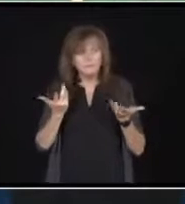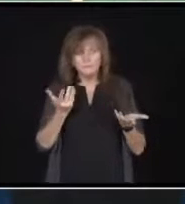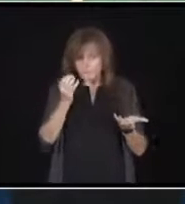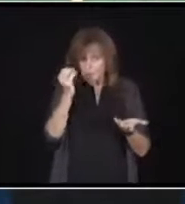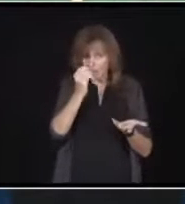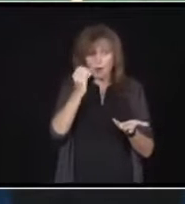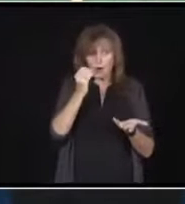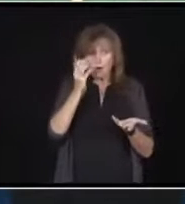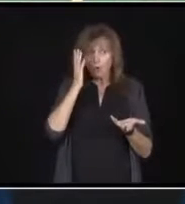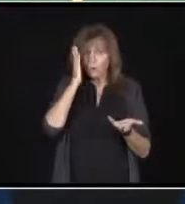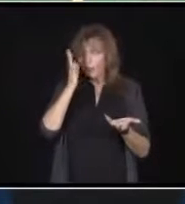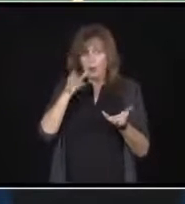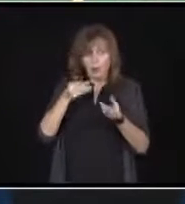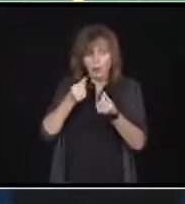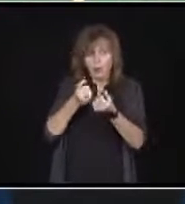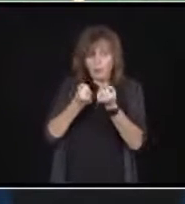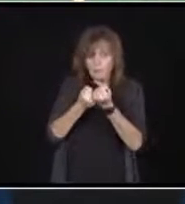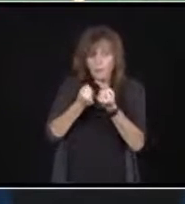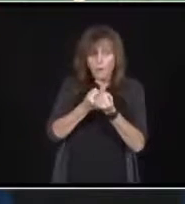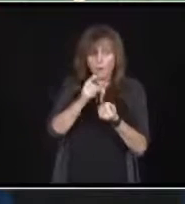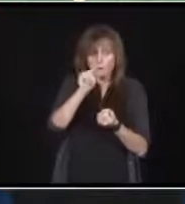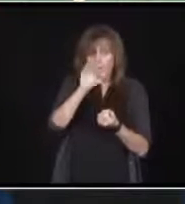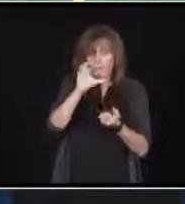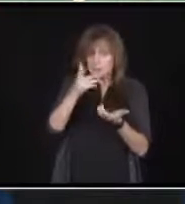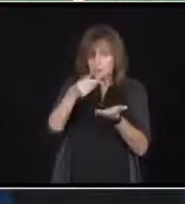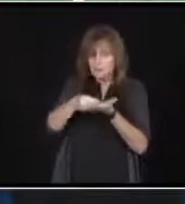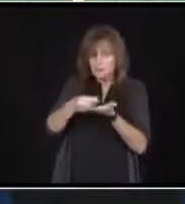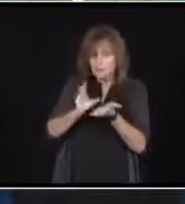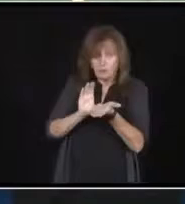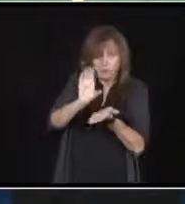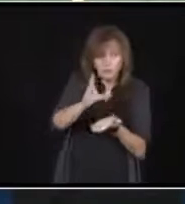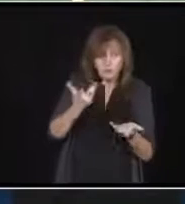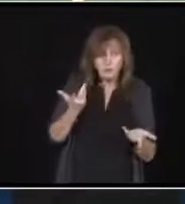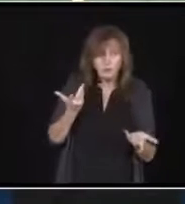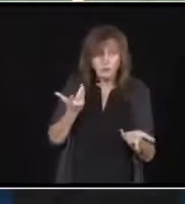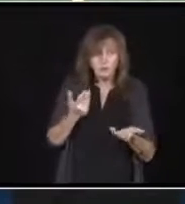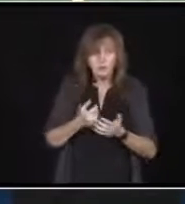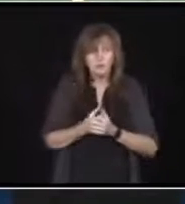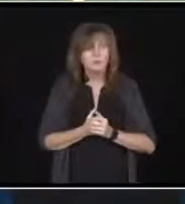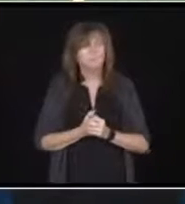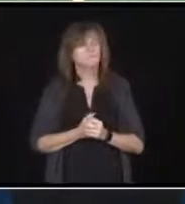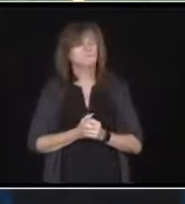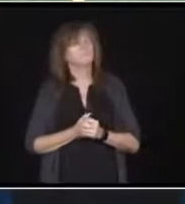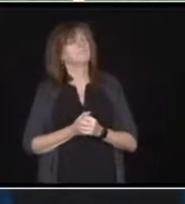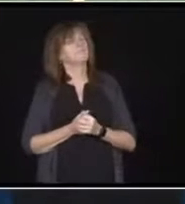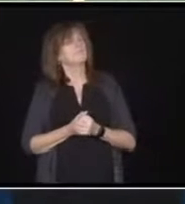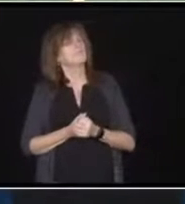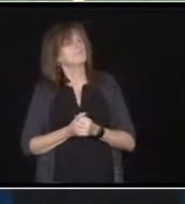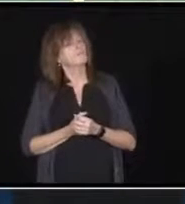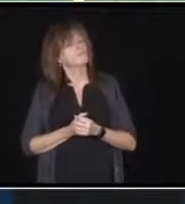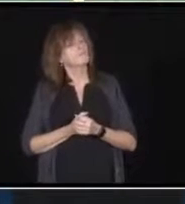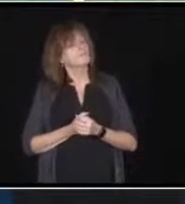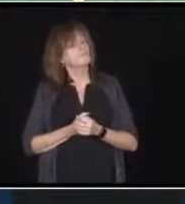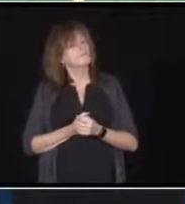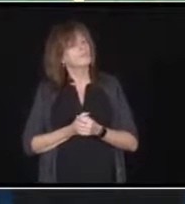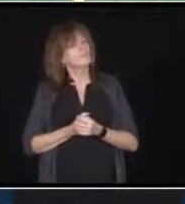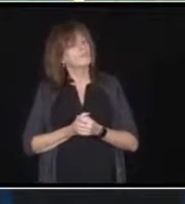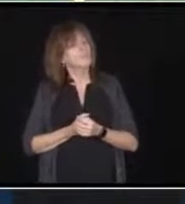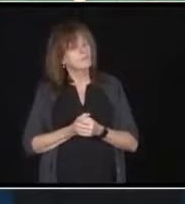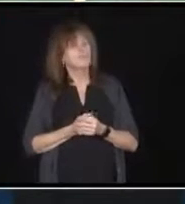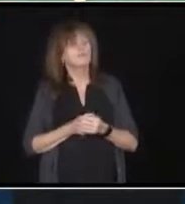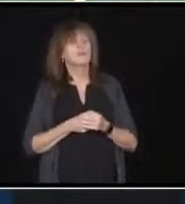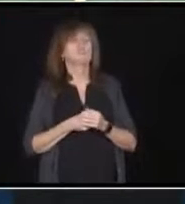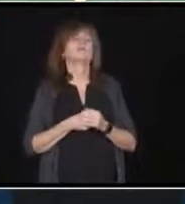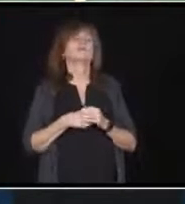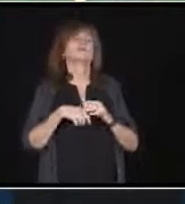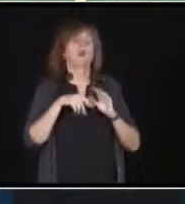the TTC? Well, on the policies, procedures, I'll hand it to Dr. Yaffe, but before I do, I